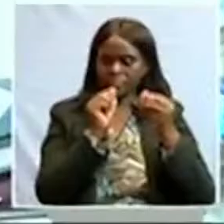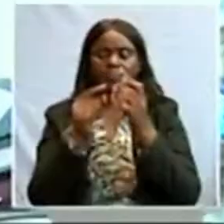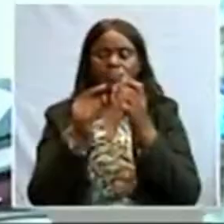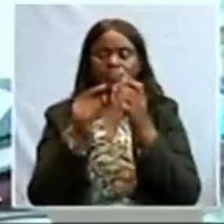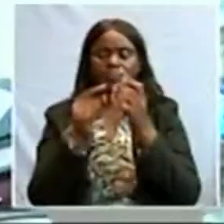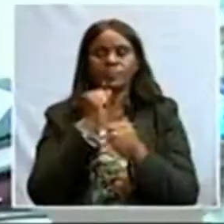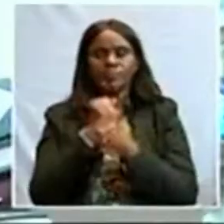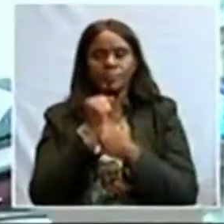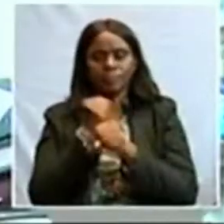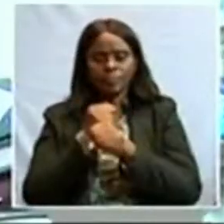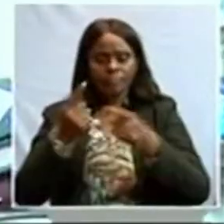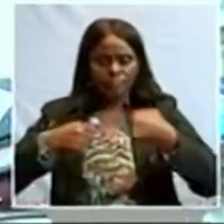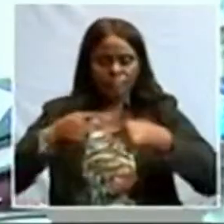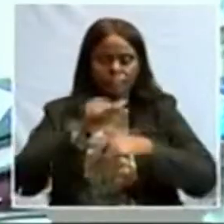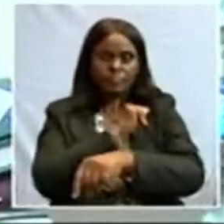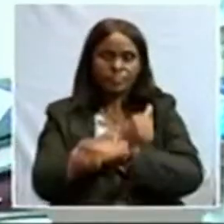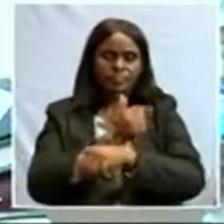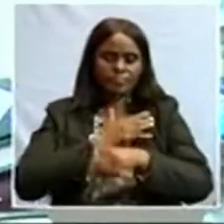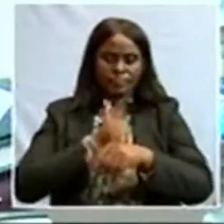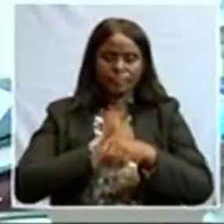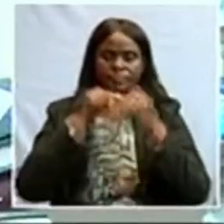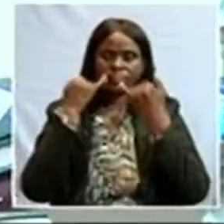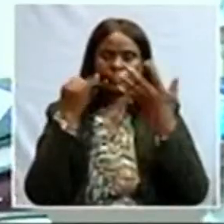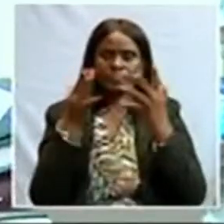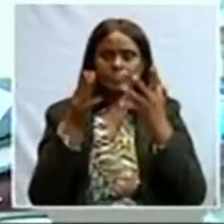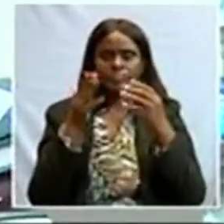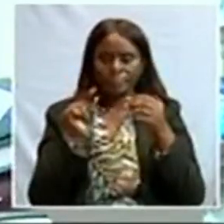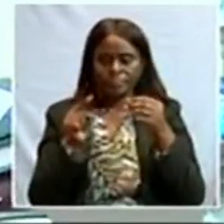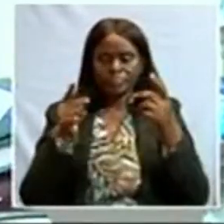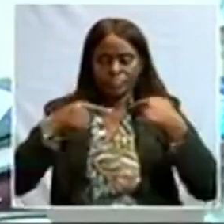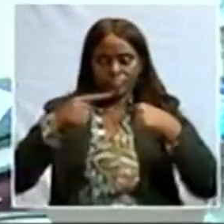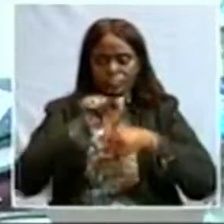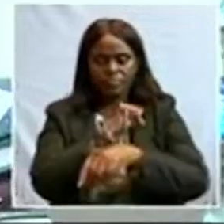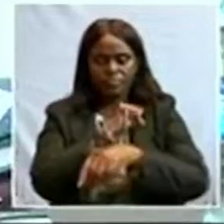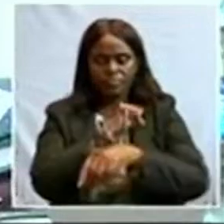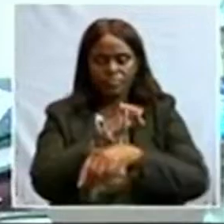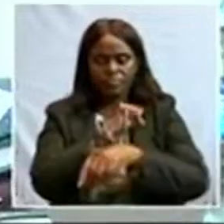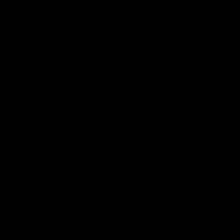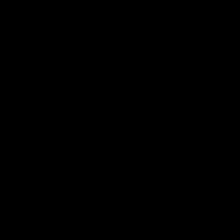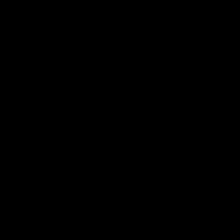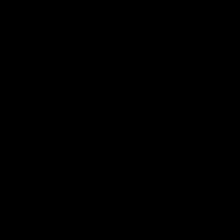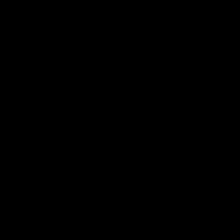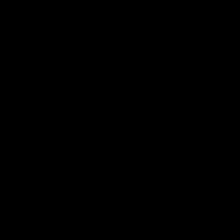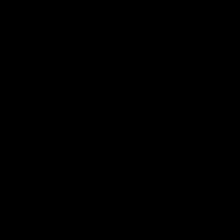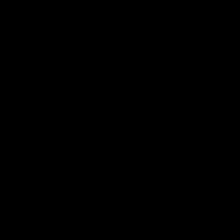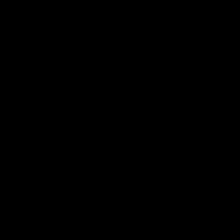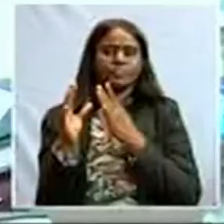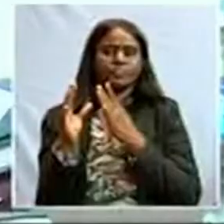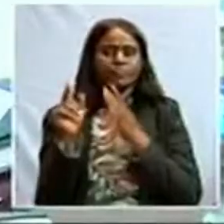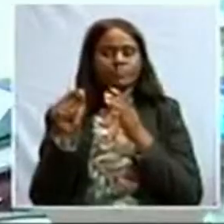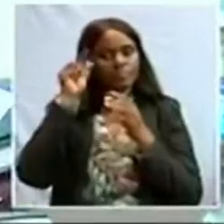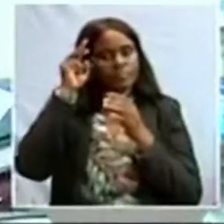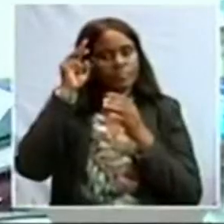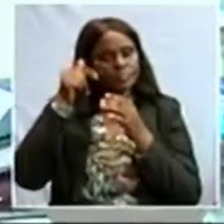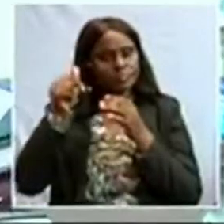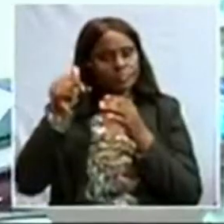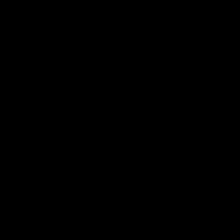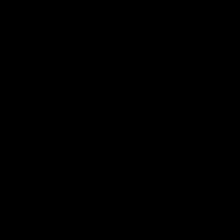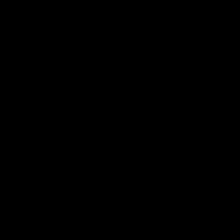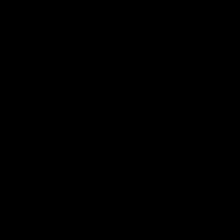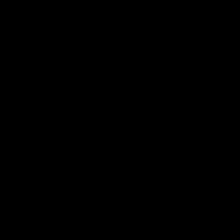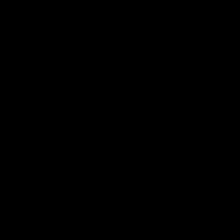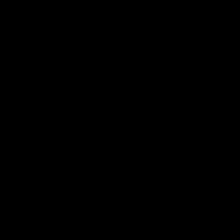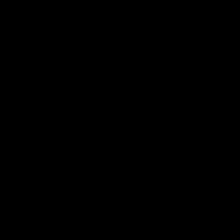functions to local authorities, I wish to indicate that our local authority has undertaken several measures. The ministries are now